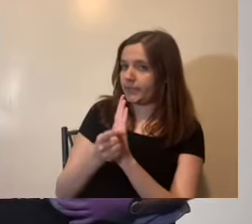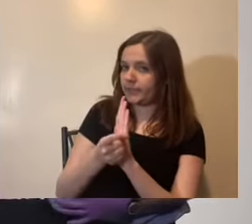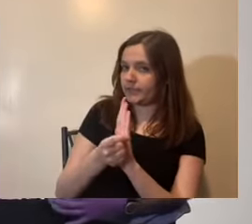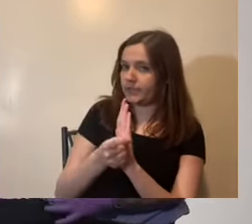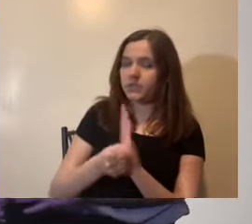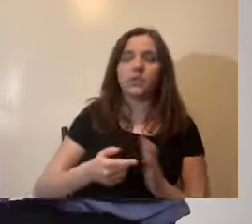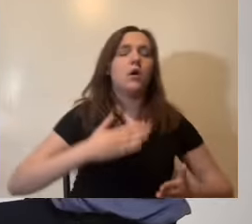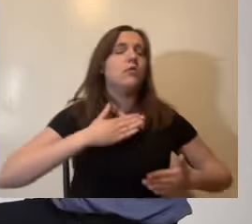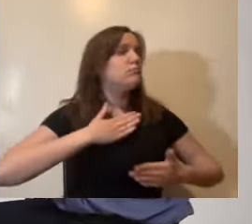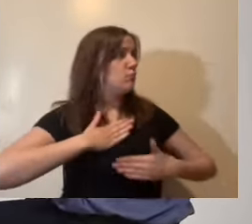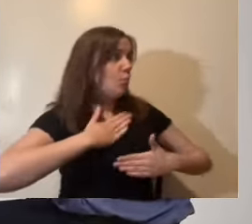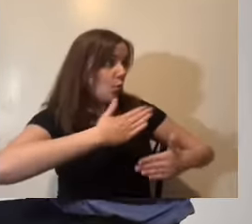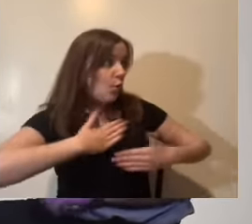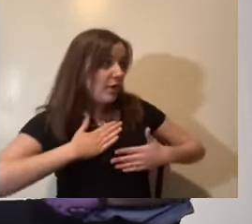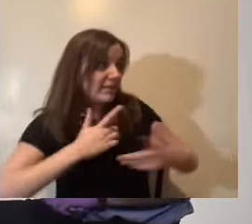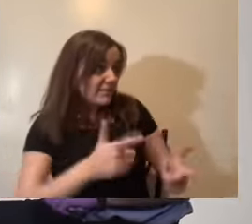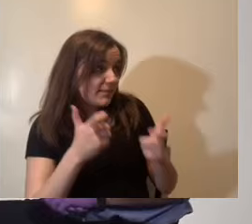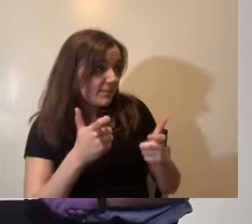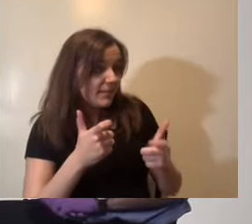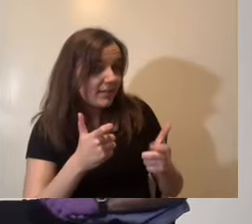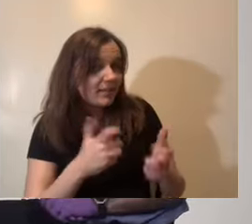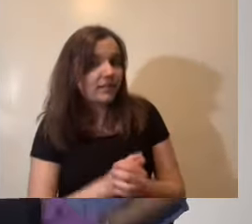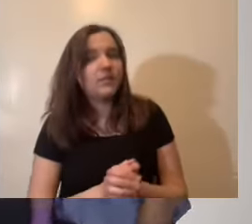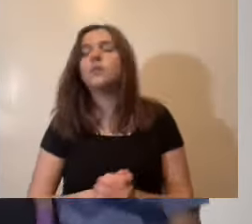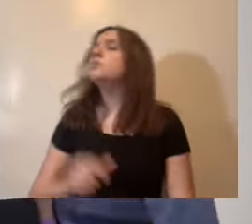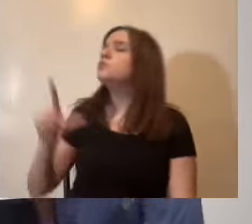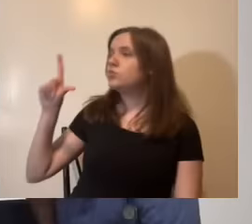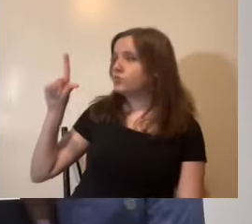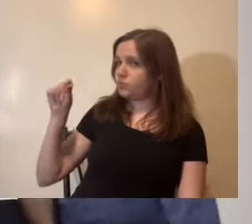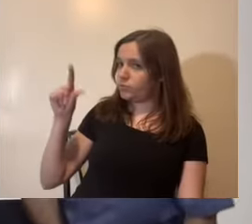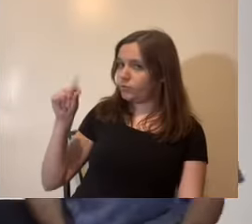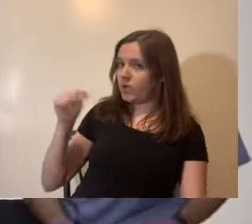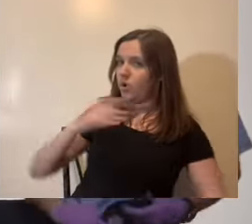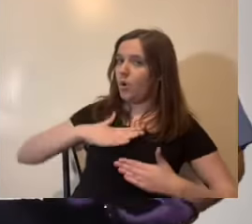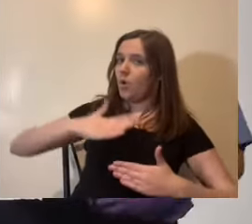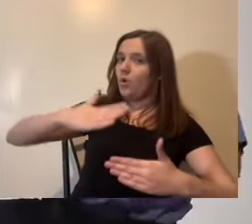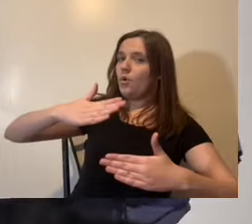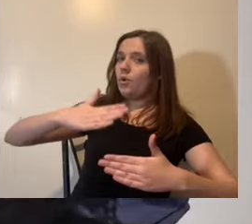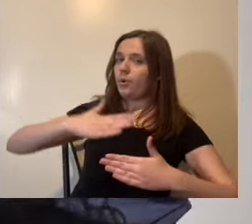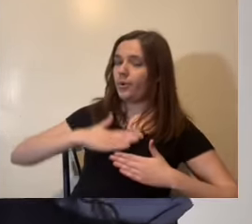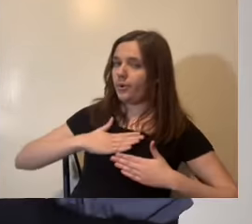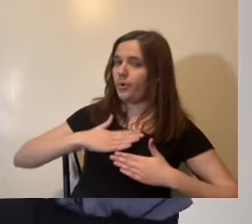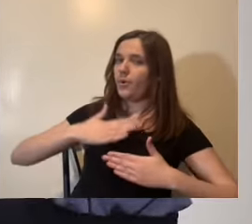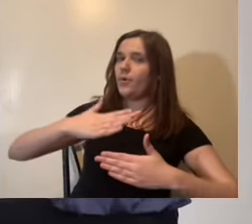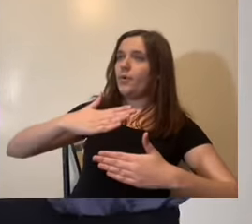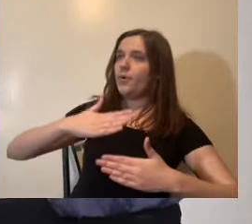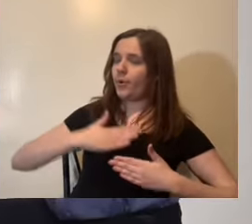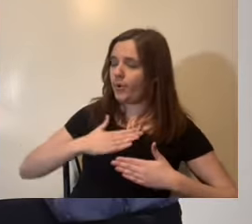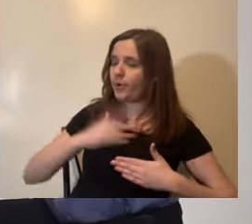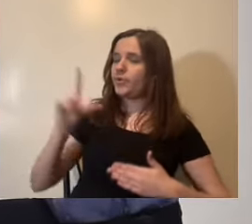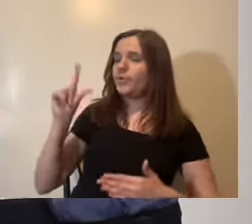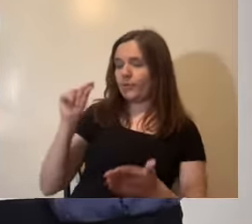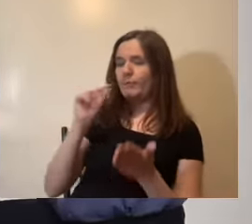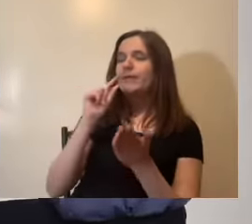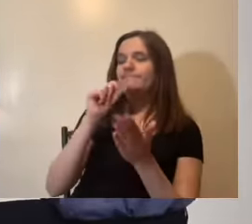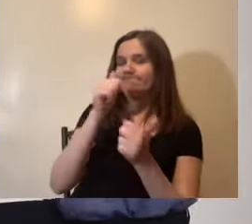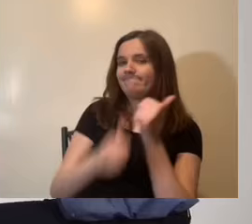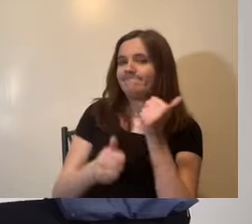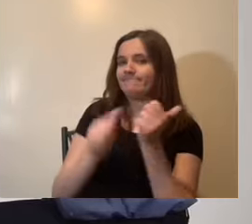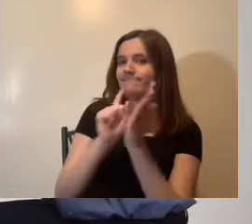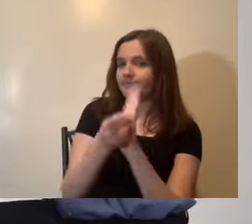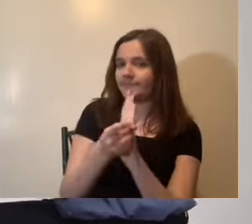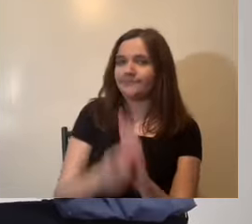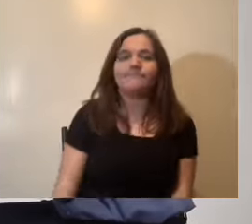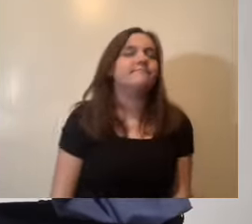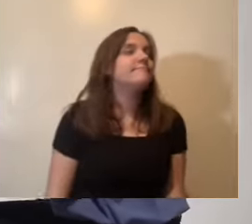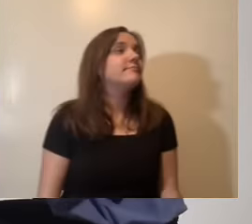respiratory rate now? As I Respiratory count rate is 20 breaths per minute. 20 breaths per minute. Okay. And lastly, I would get a blood